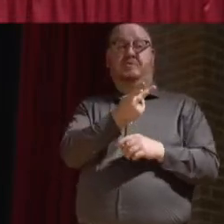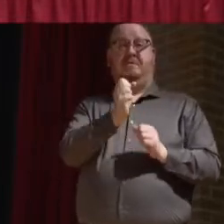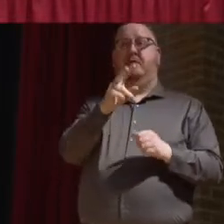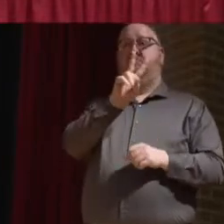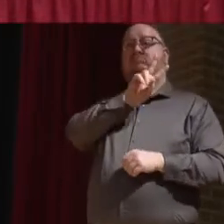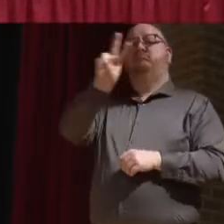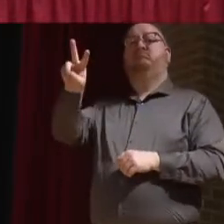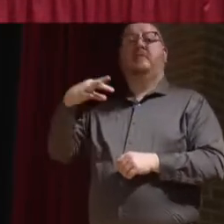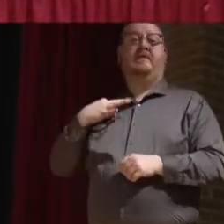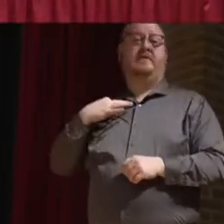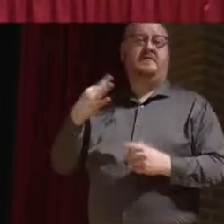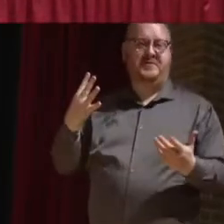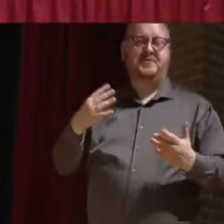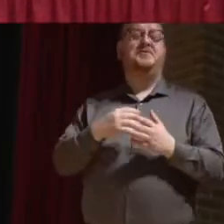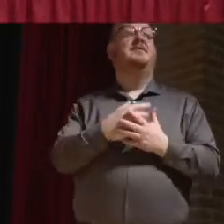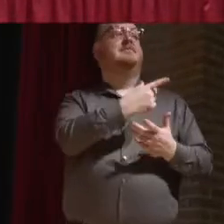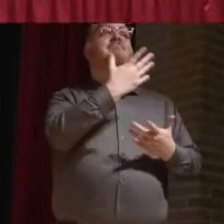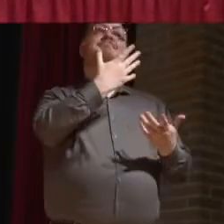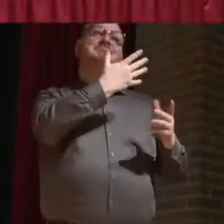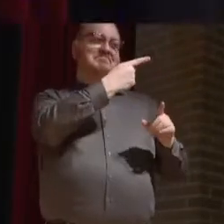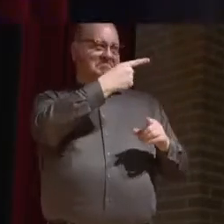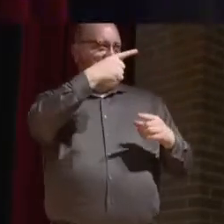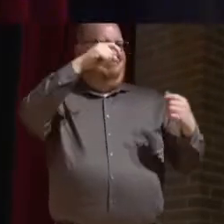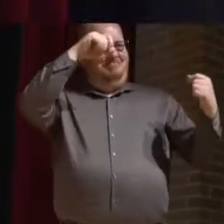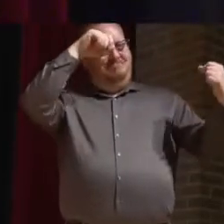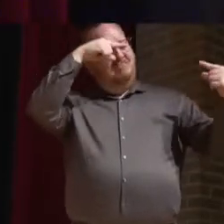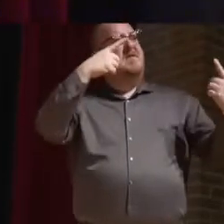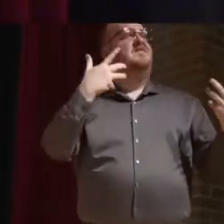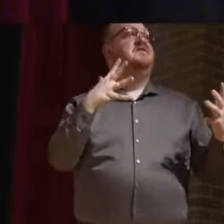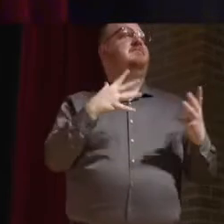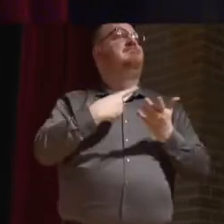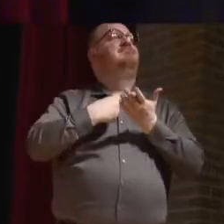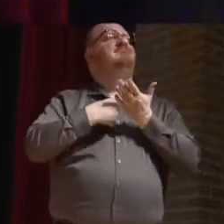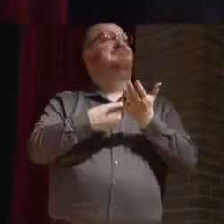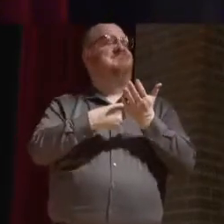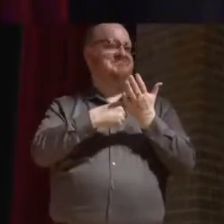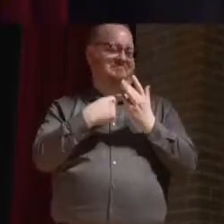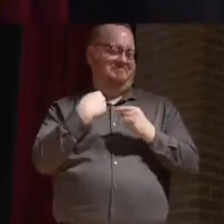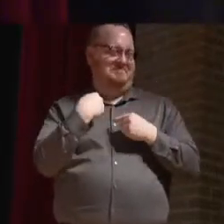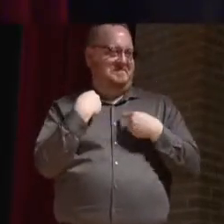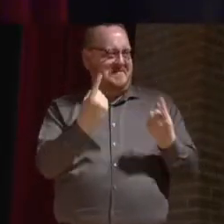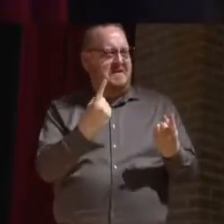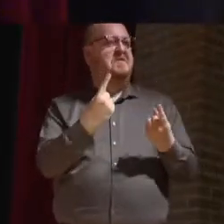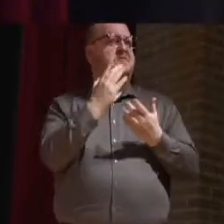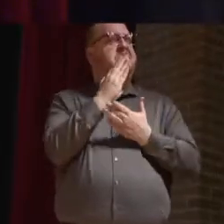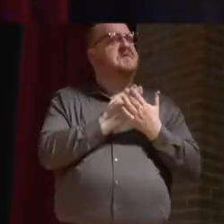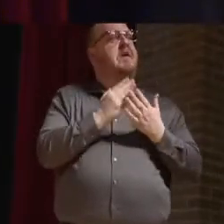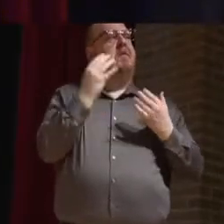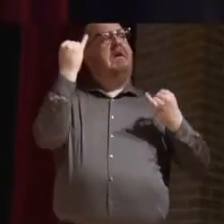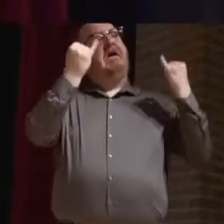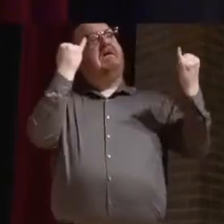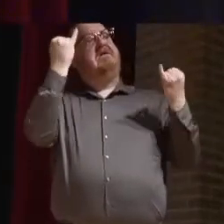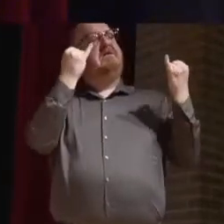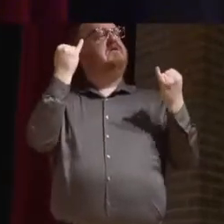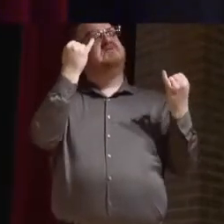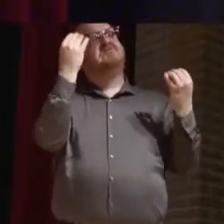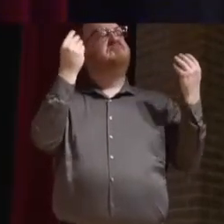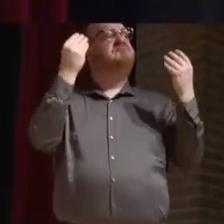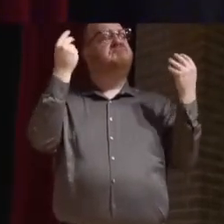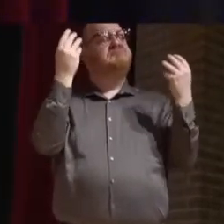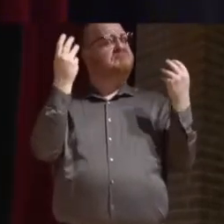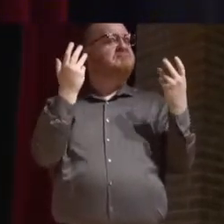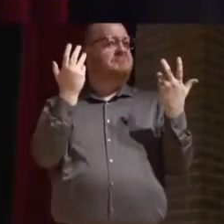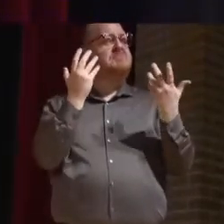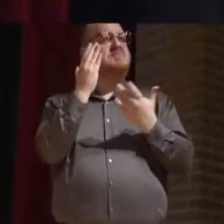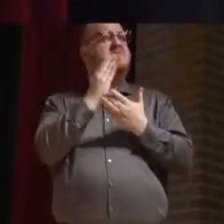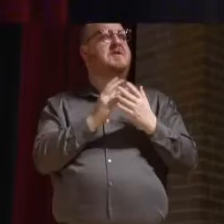and those are things that we've been in discussion about, Chris, recently, and we've got some ideas for that, and some of